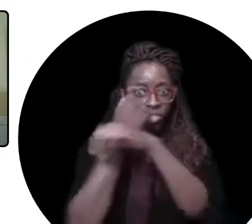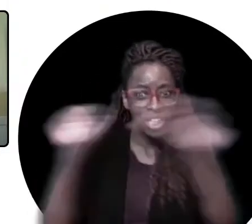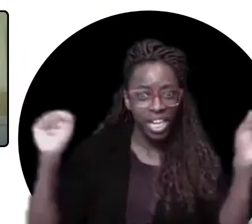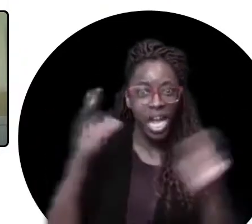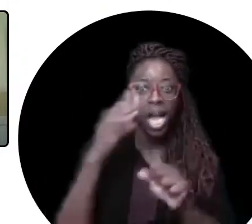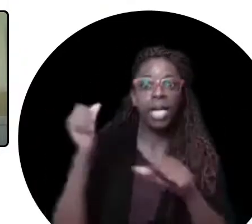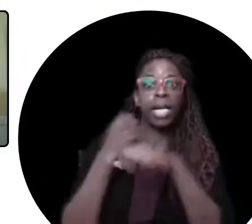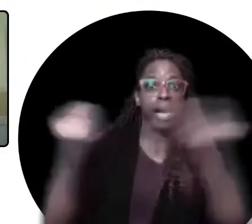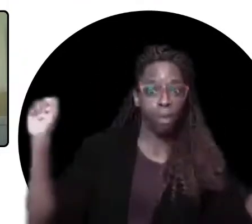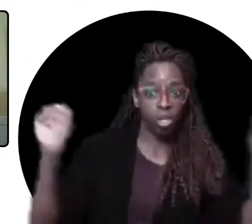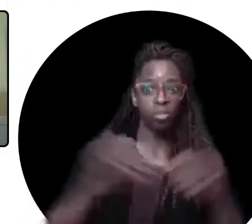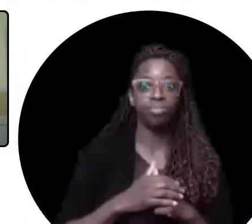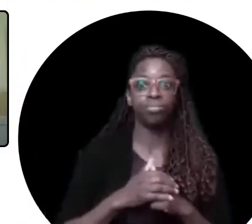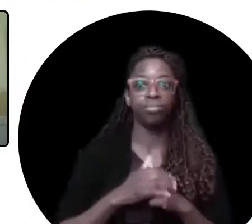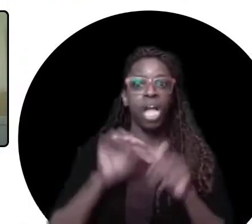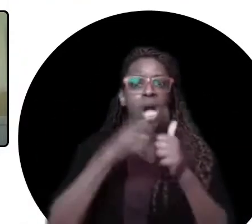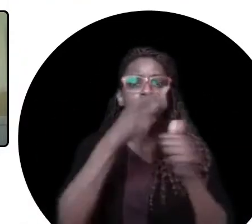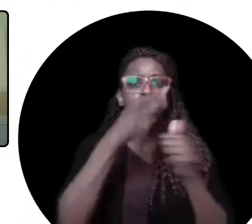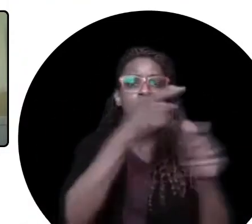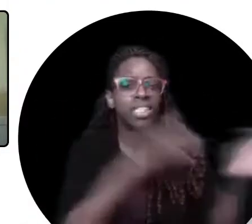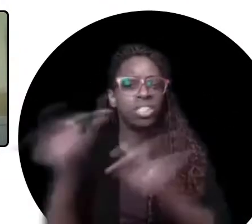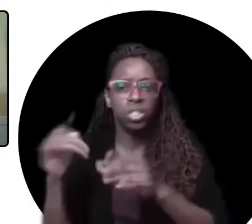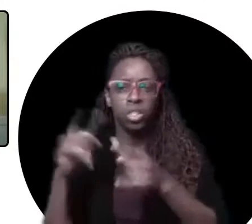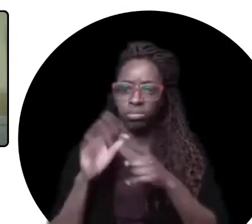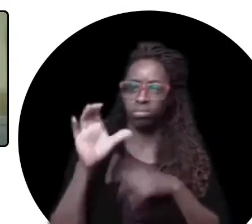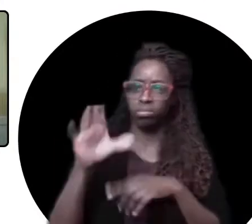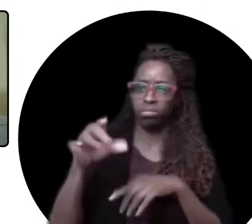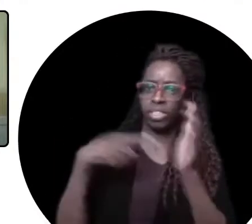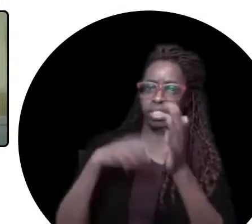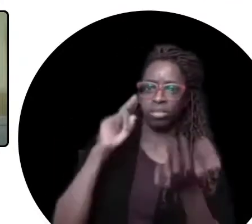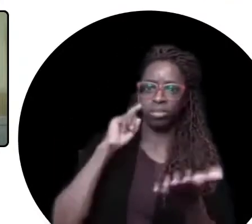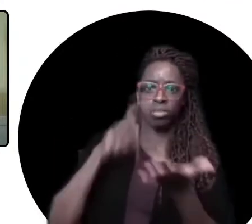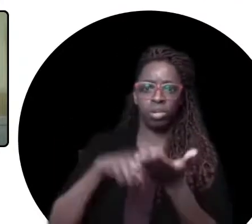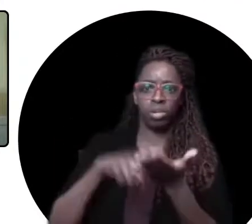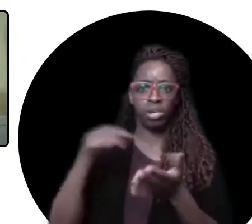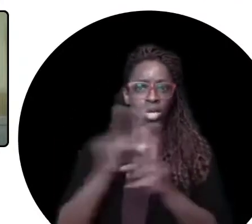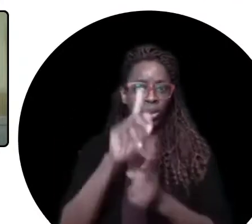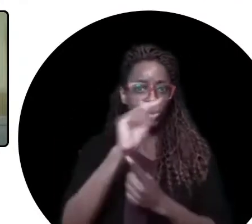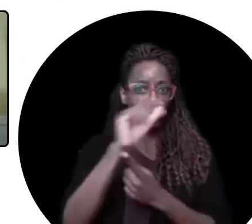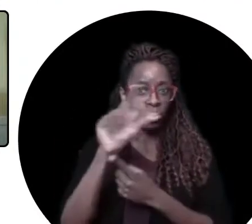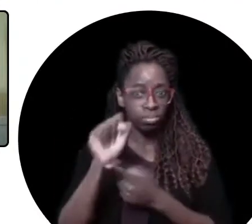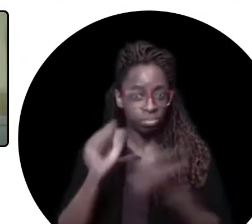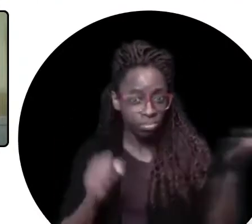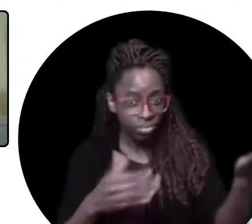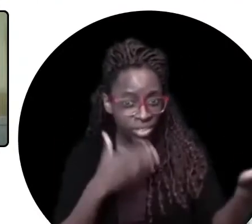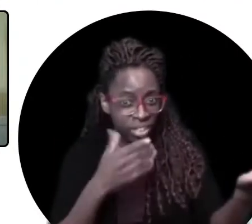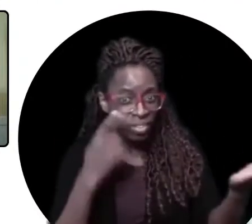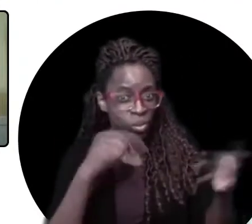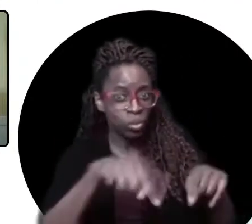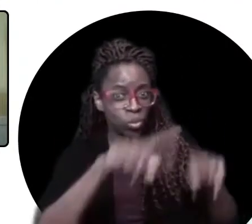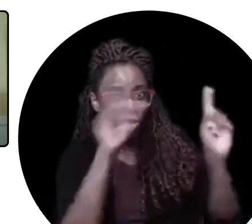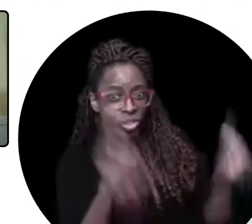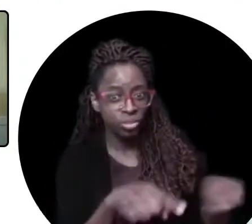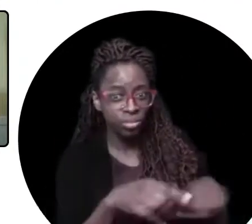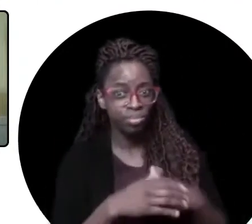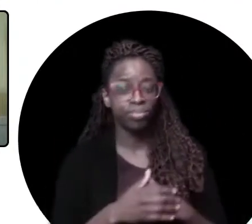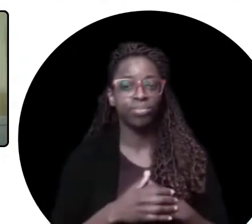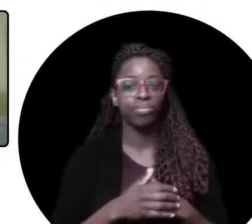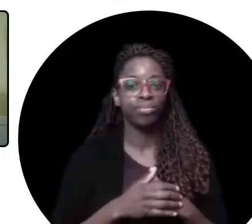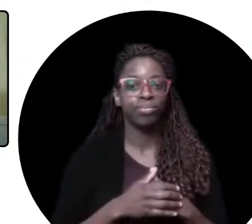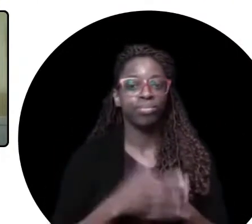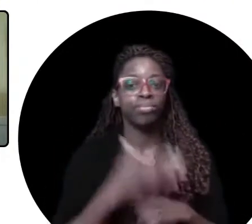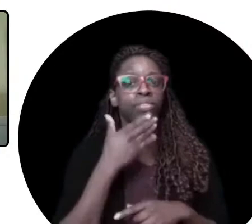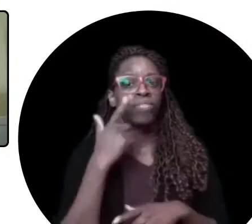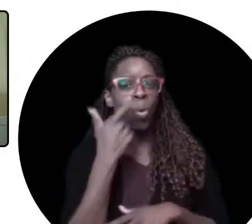Thank you for this question, and also thank you for watching my film. I'm always appreciative of anybody who watches and